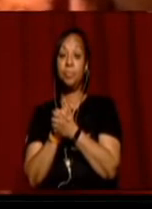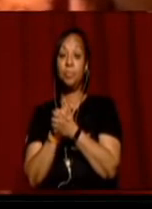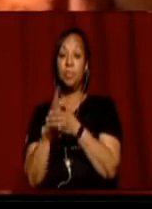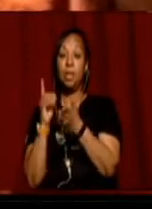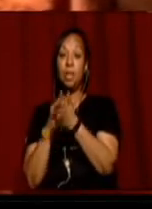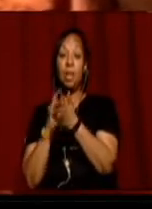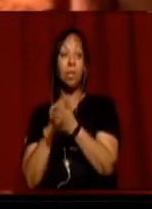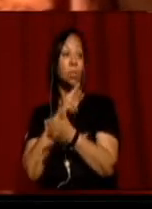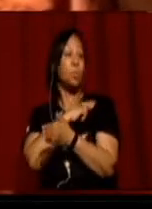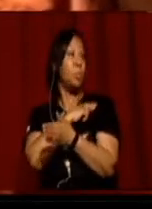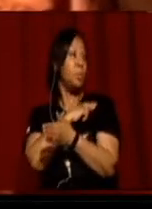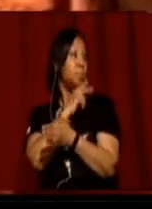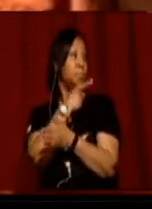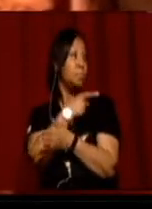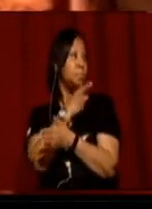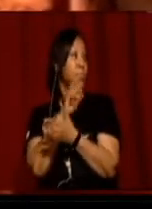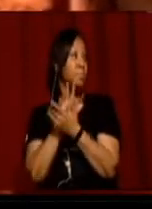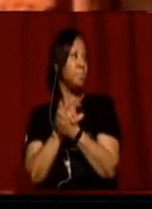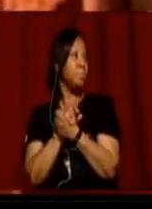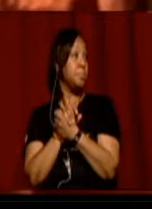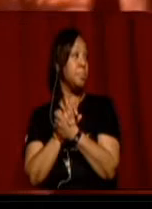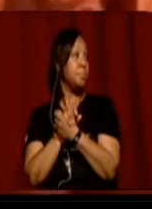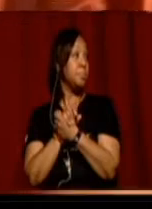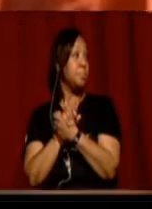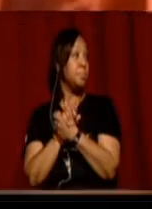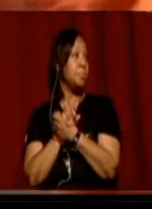Dr. Rubin, can you hear us?